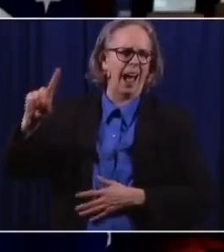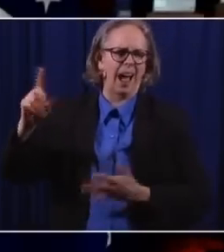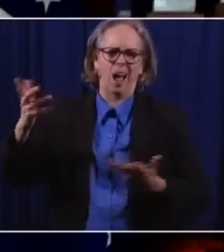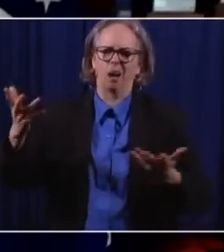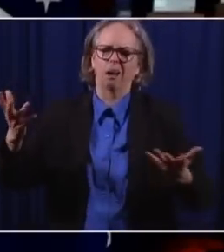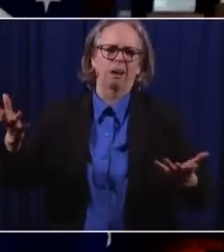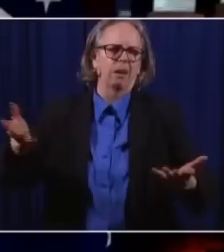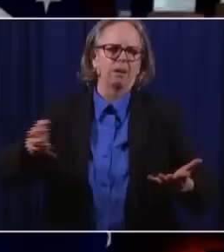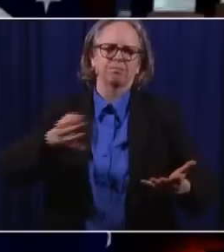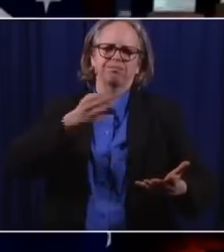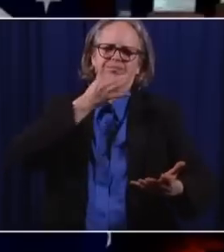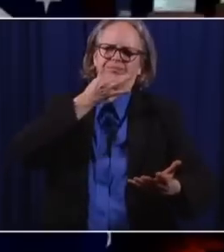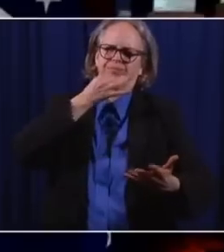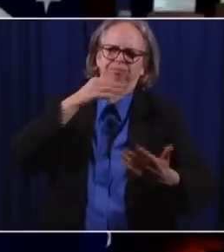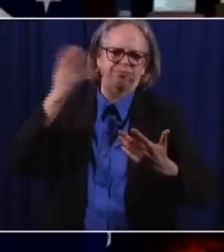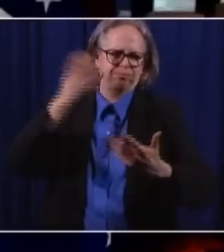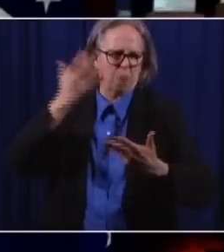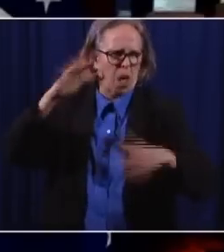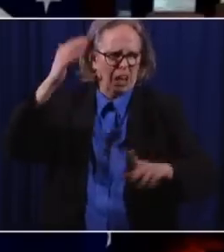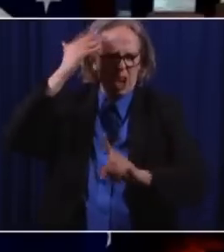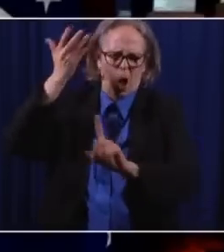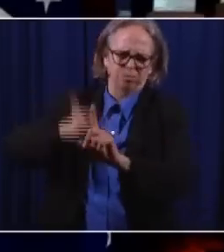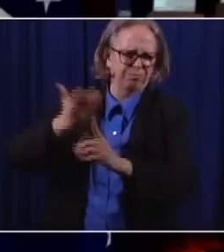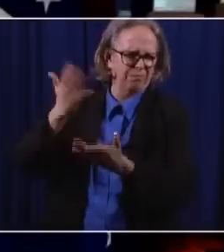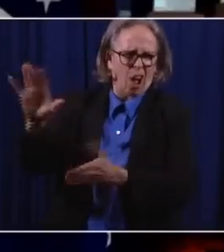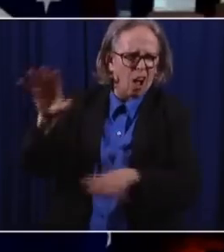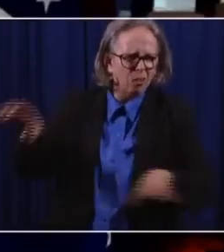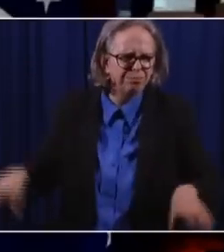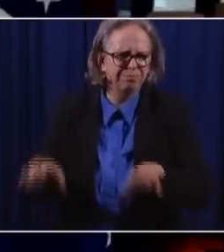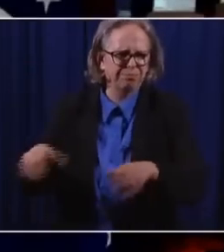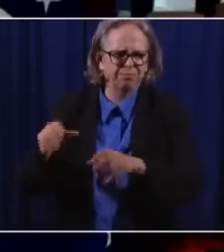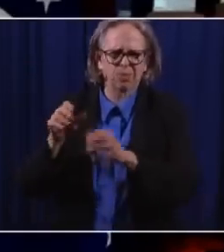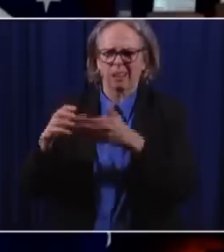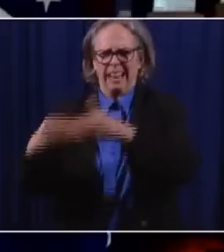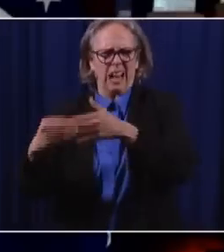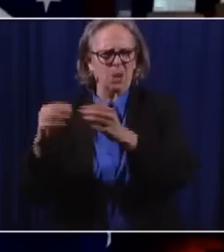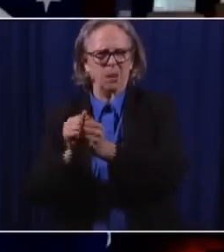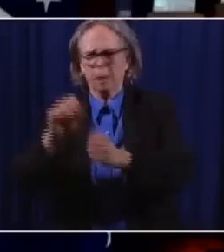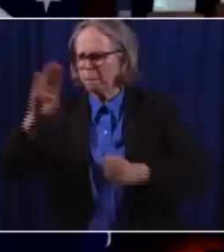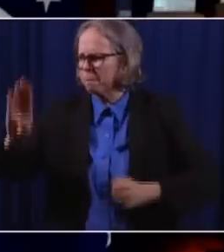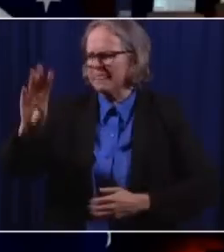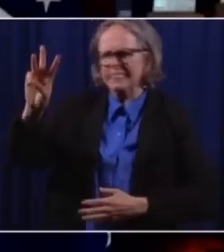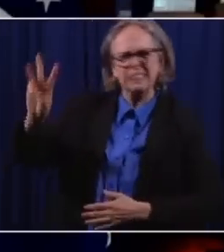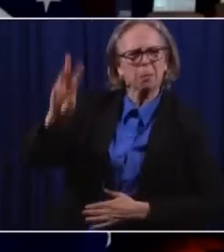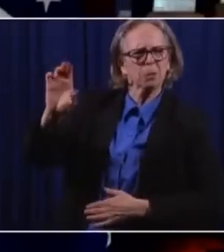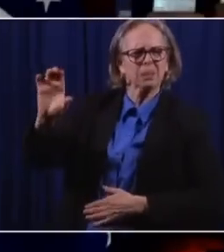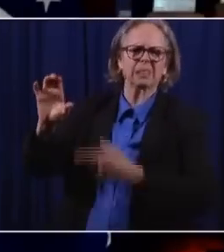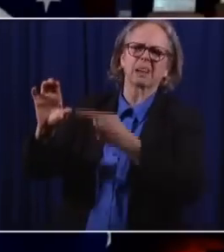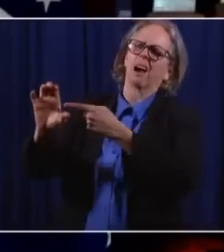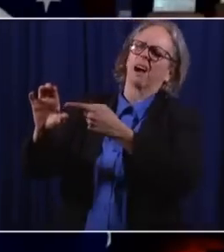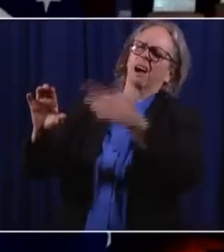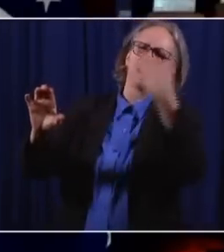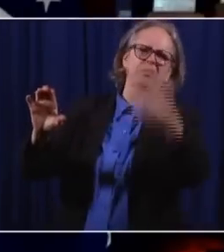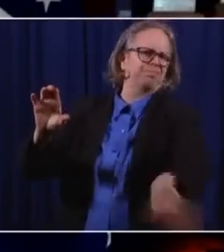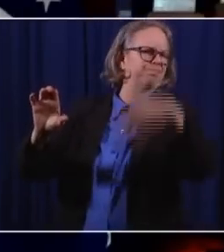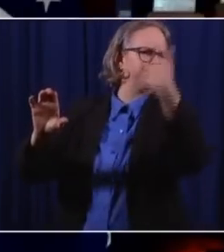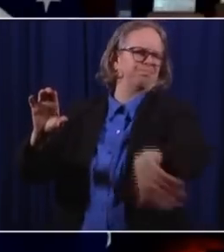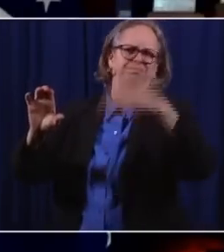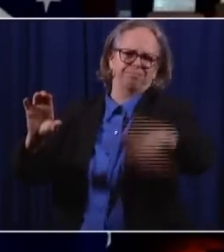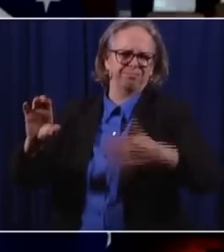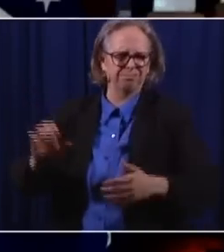at the time when we need that for all of the things we're trying to accomplish at the Department of